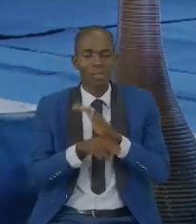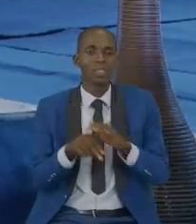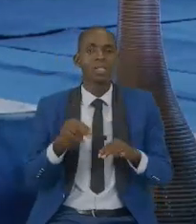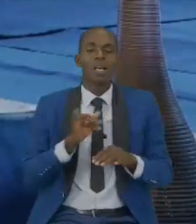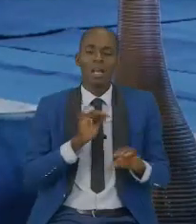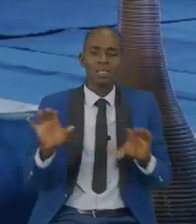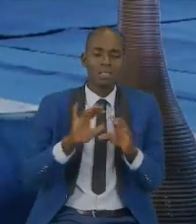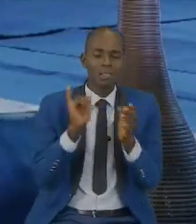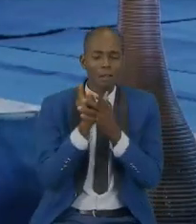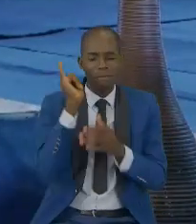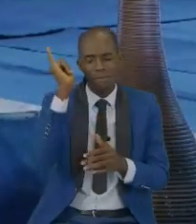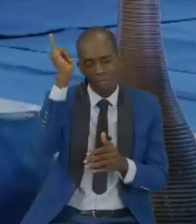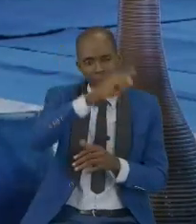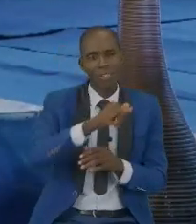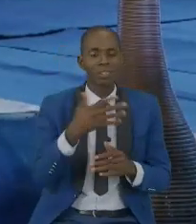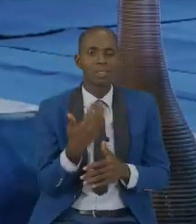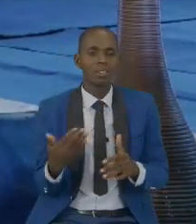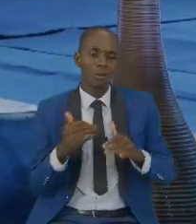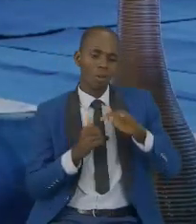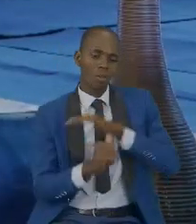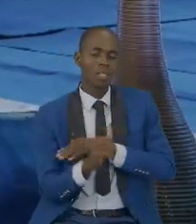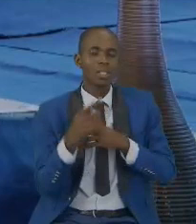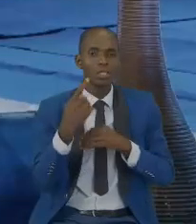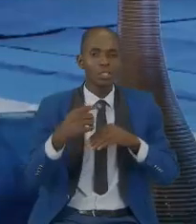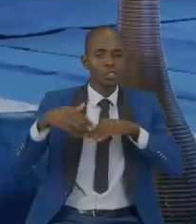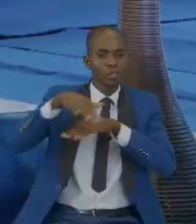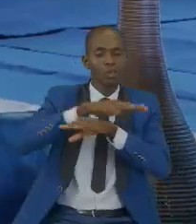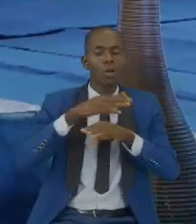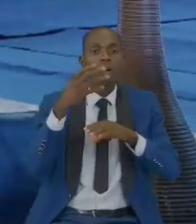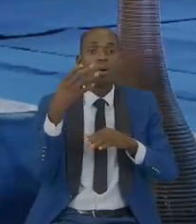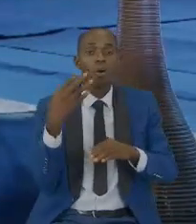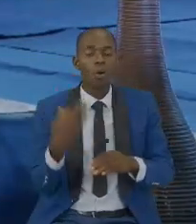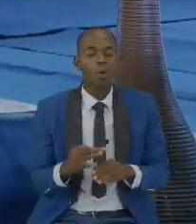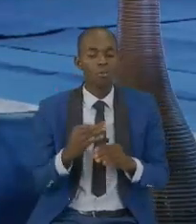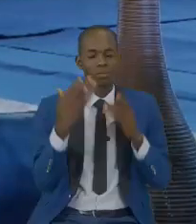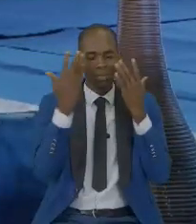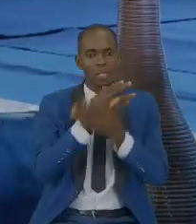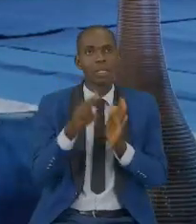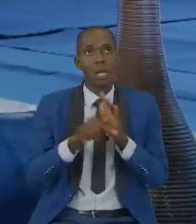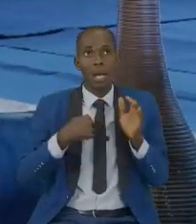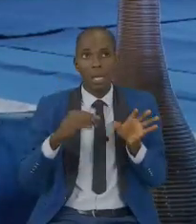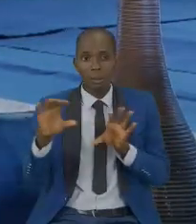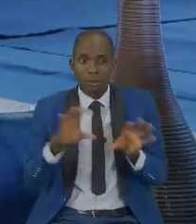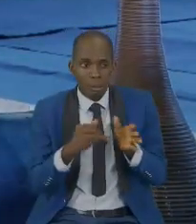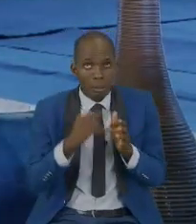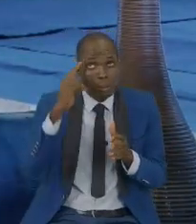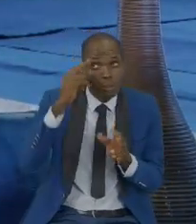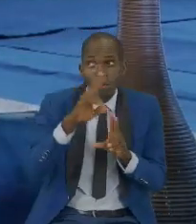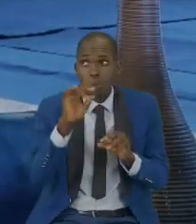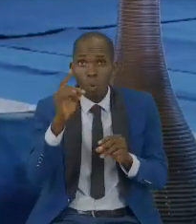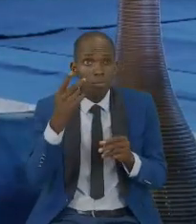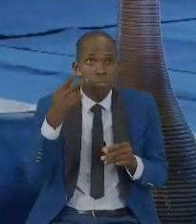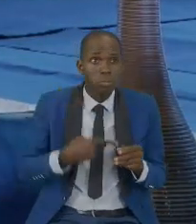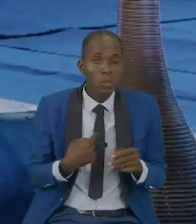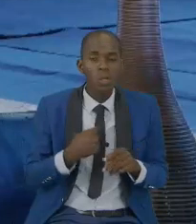foolish thing under cover of darkness. I did that thinking nobody will ever see. But I can see